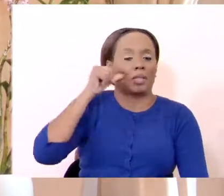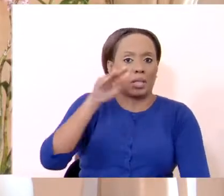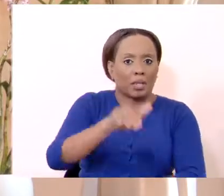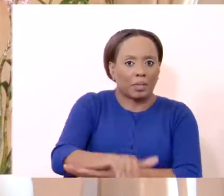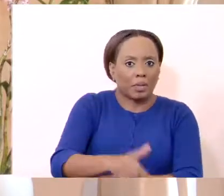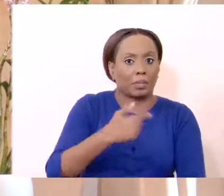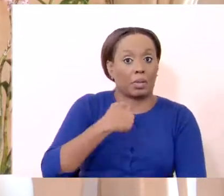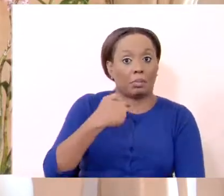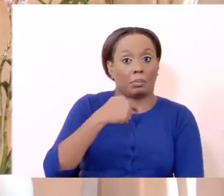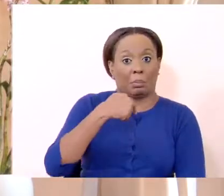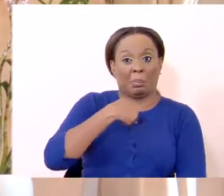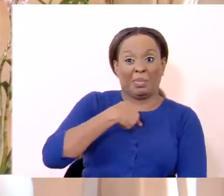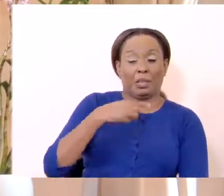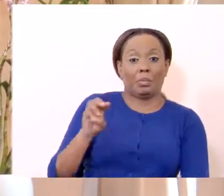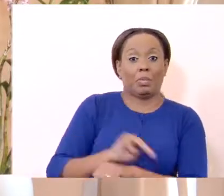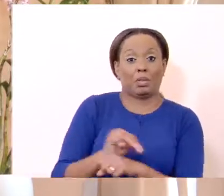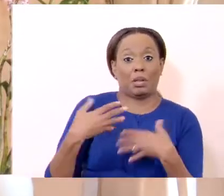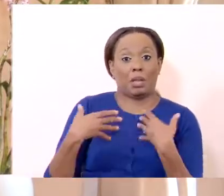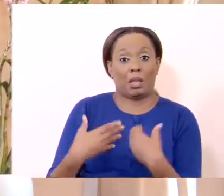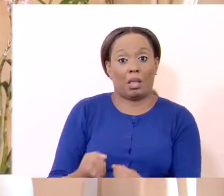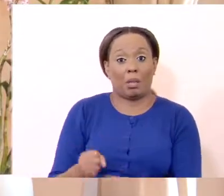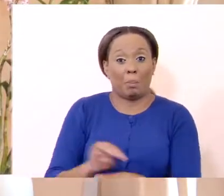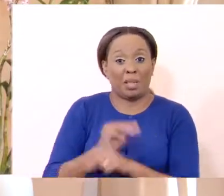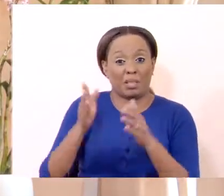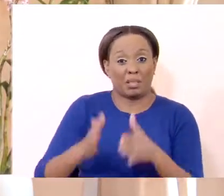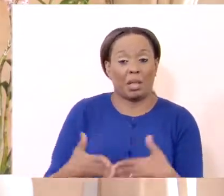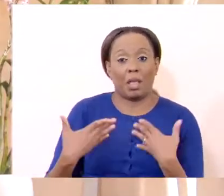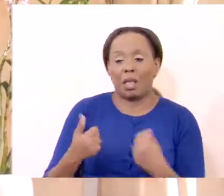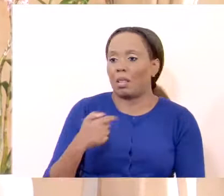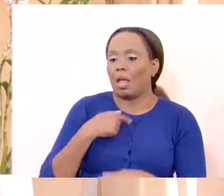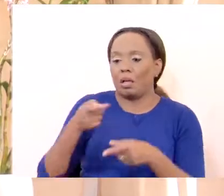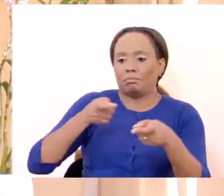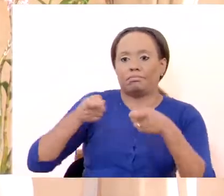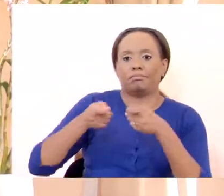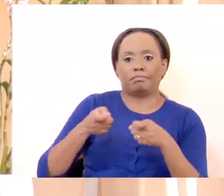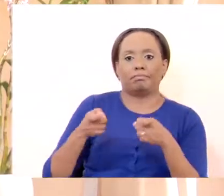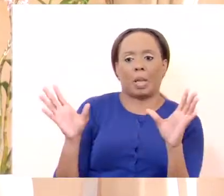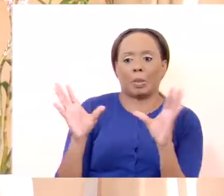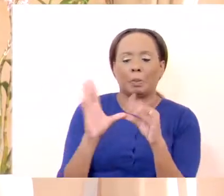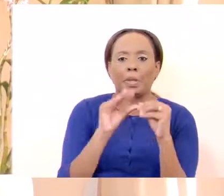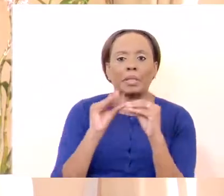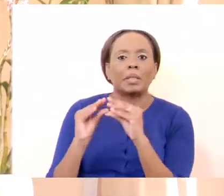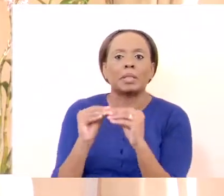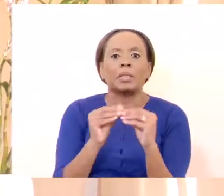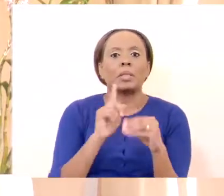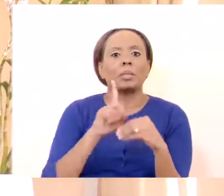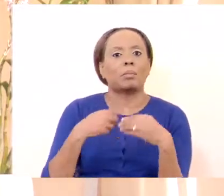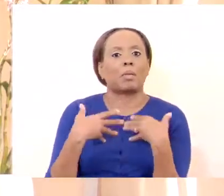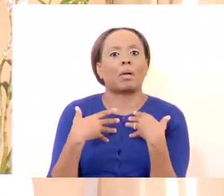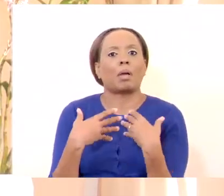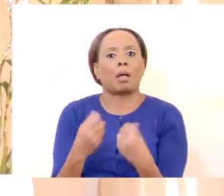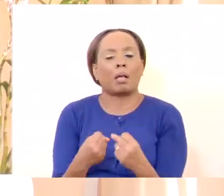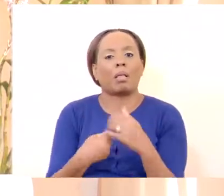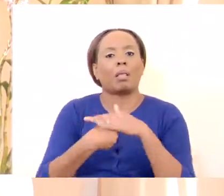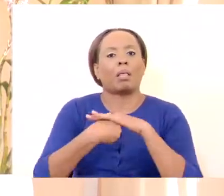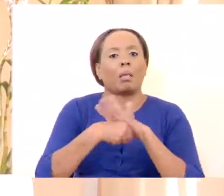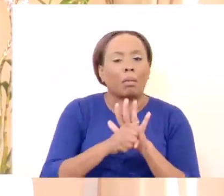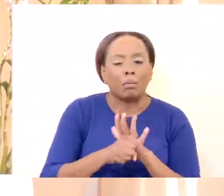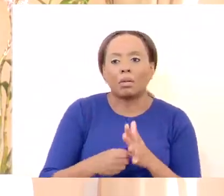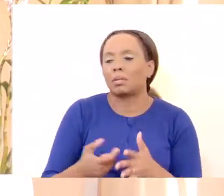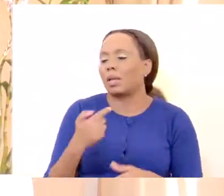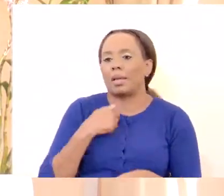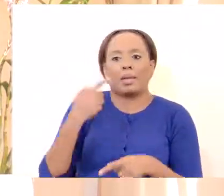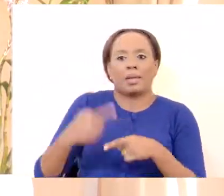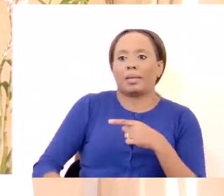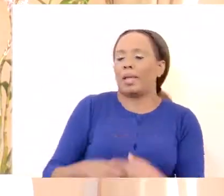as Minister of Health and Wellness, I was chairing some very, very important meetings dealing with the management of COVID, and I'm not in position at this